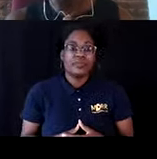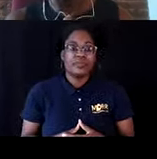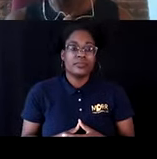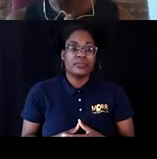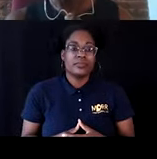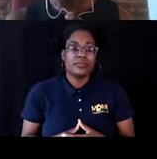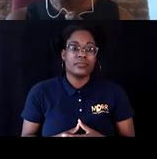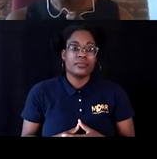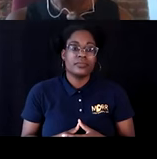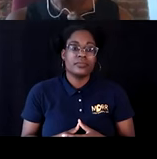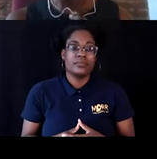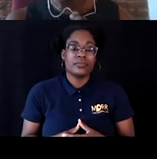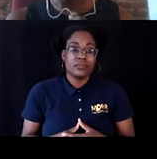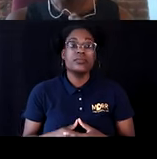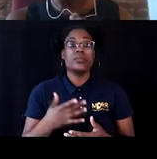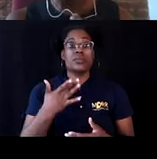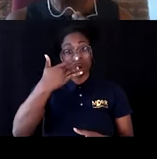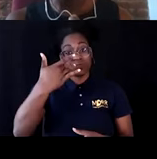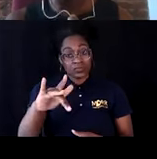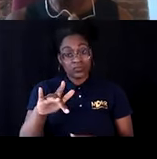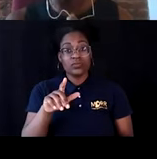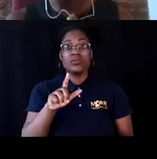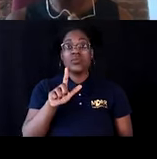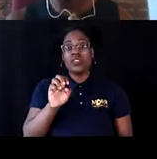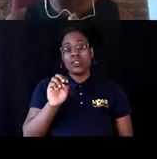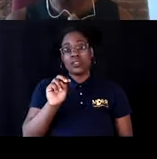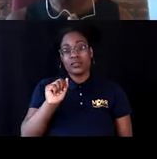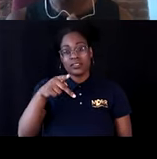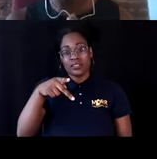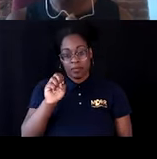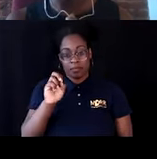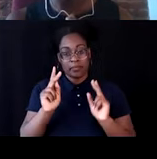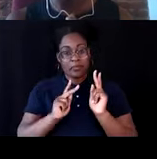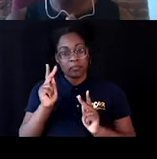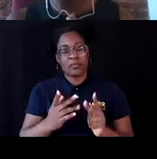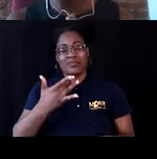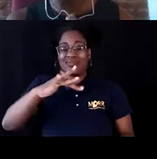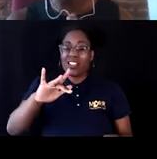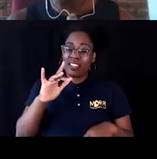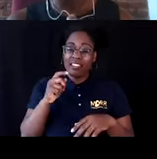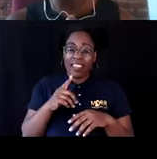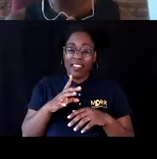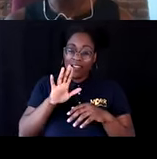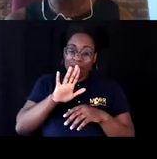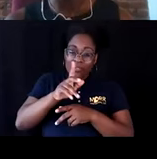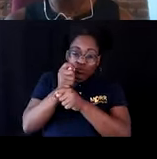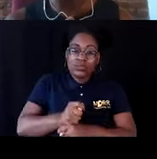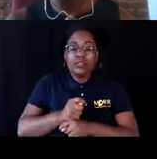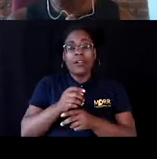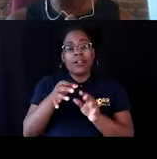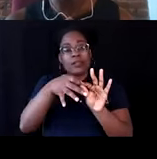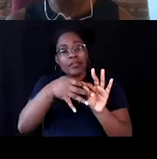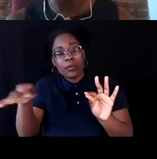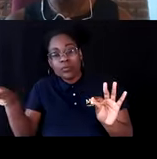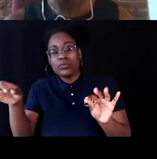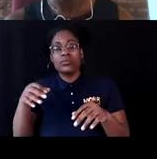their dialects, and were able to maintain as well their sovereignty as a nation, which very few nations were able to do, especially nations on